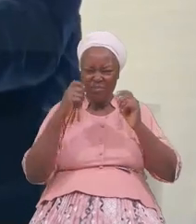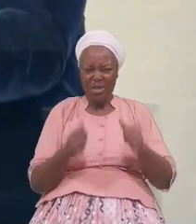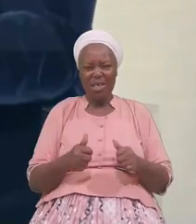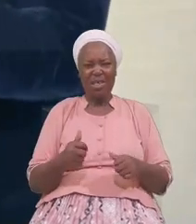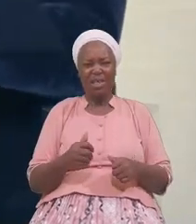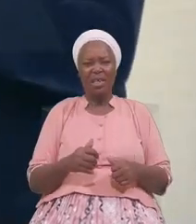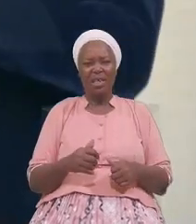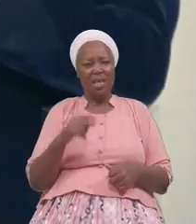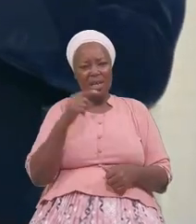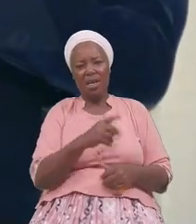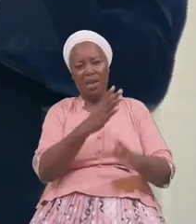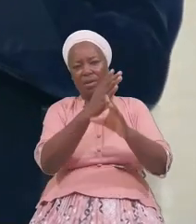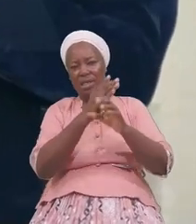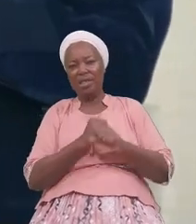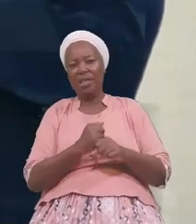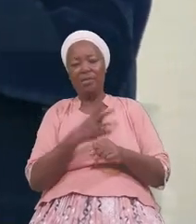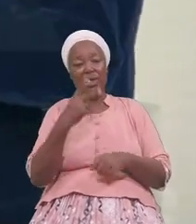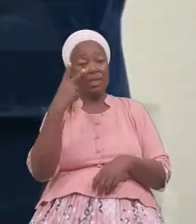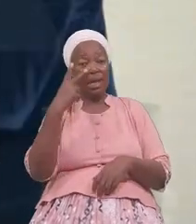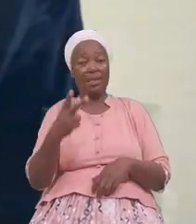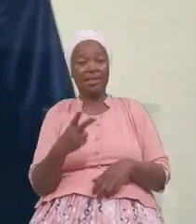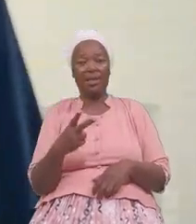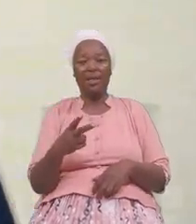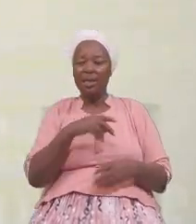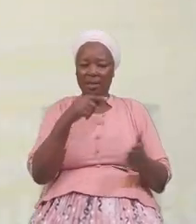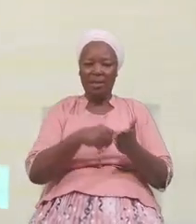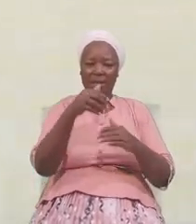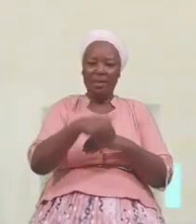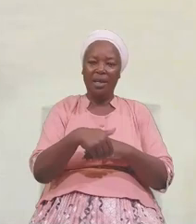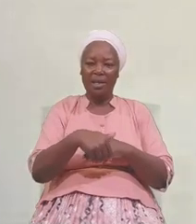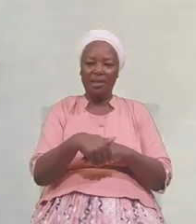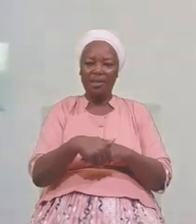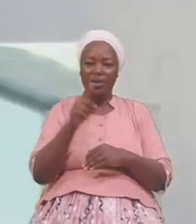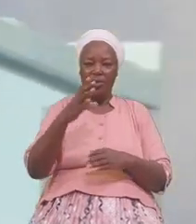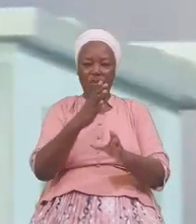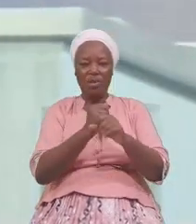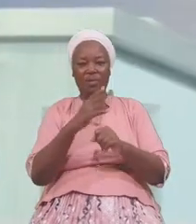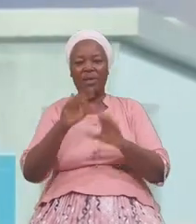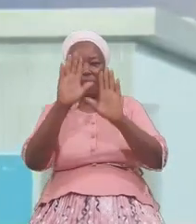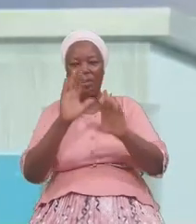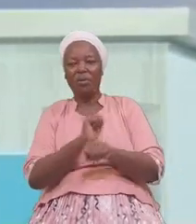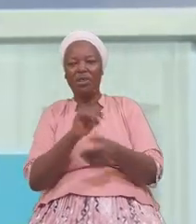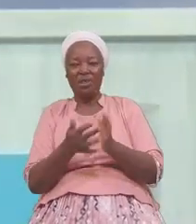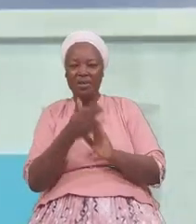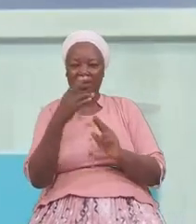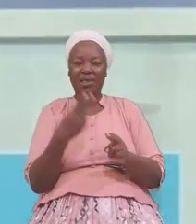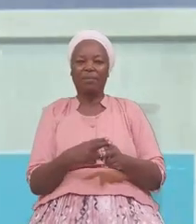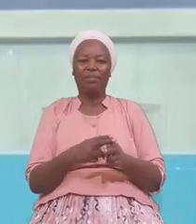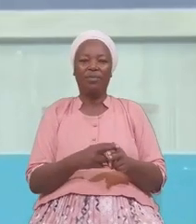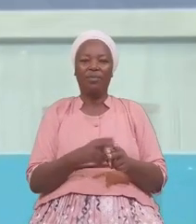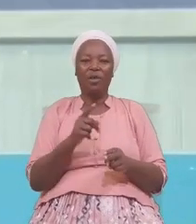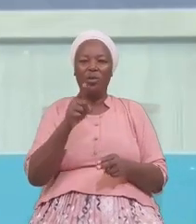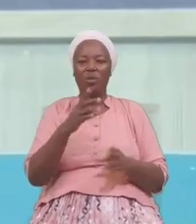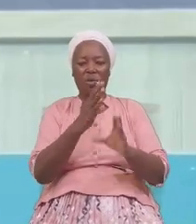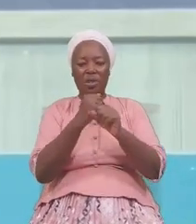he received his sight. Tonight, you receive the miracle. You receive